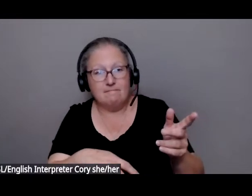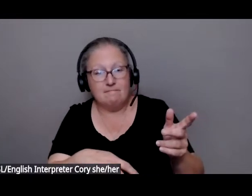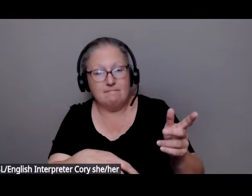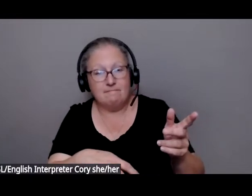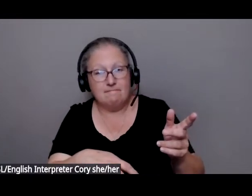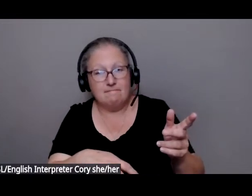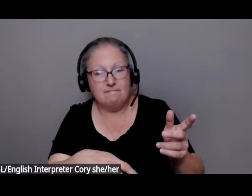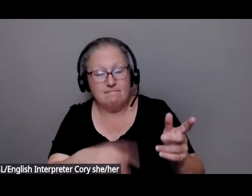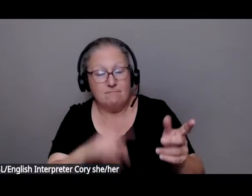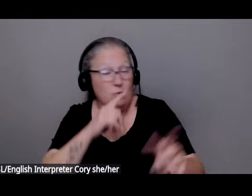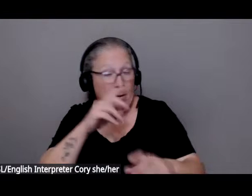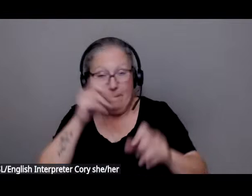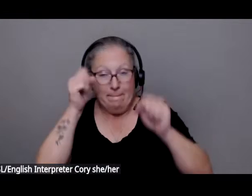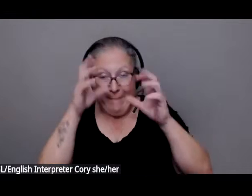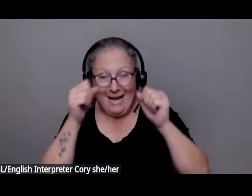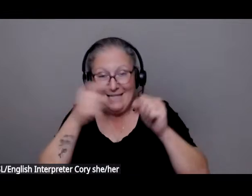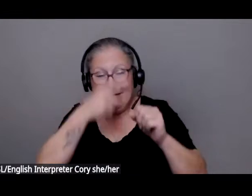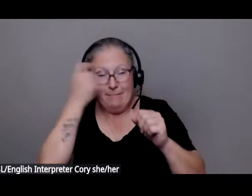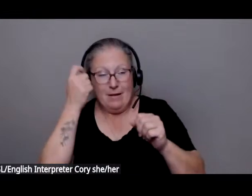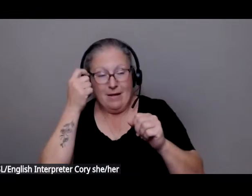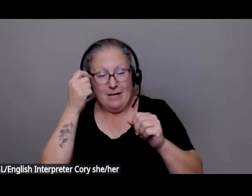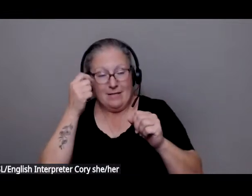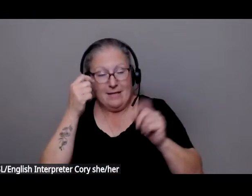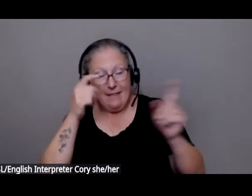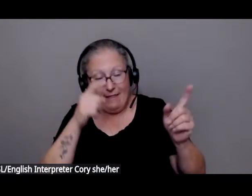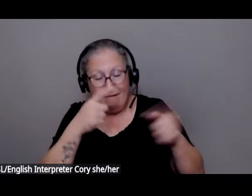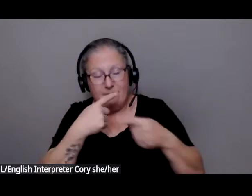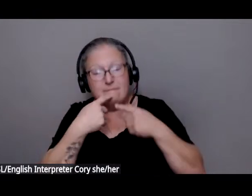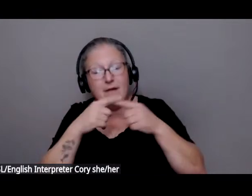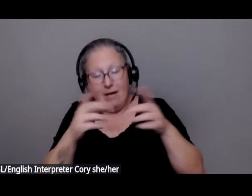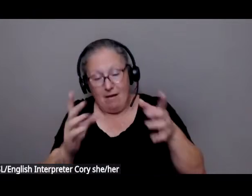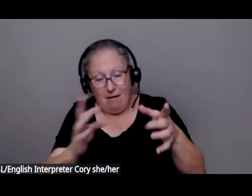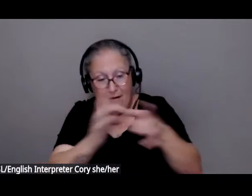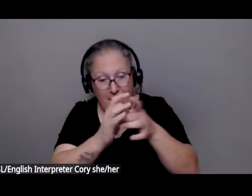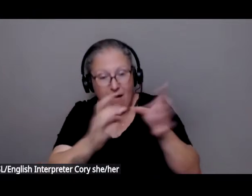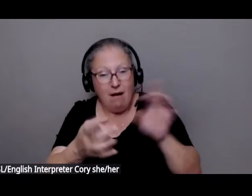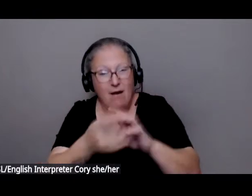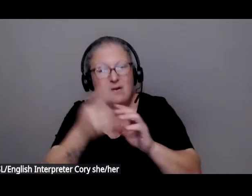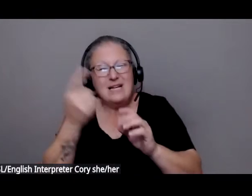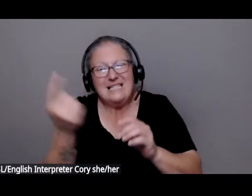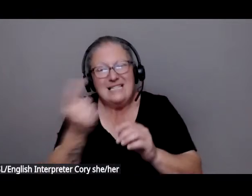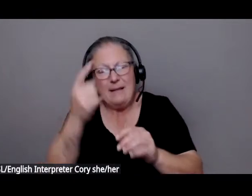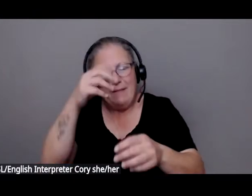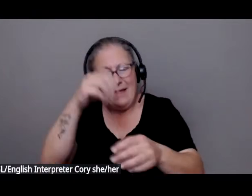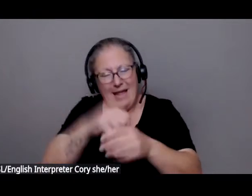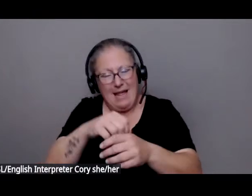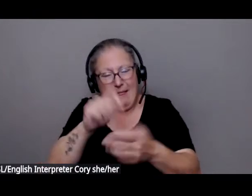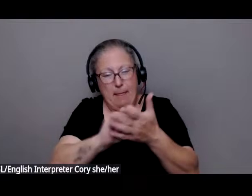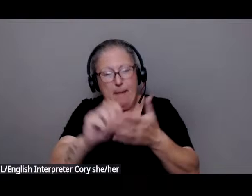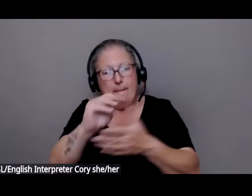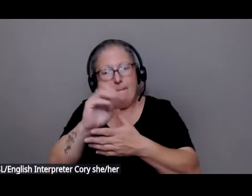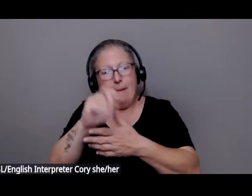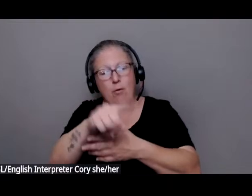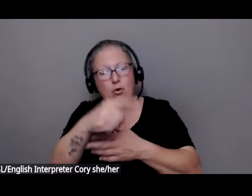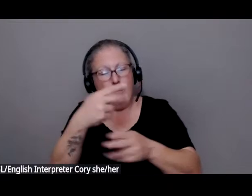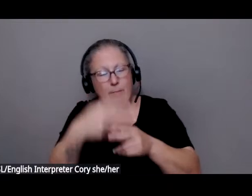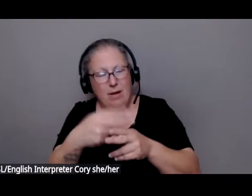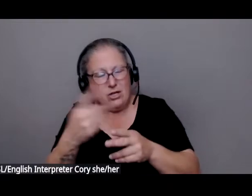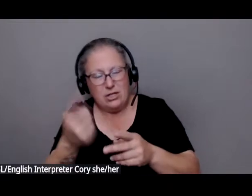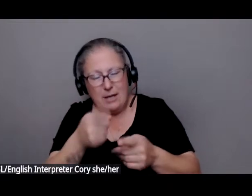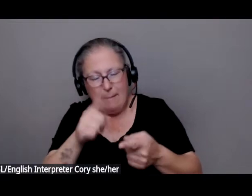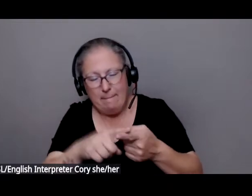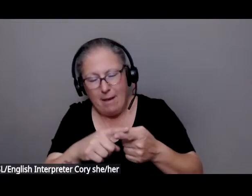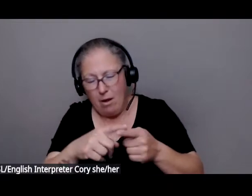it's amazing because they connect why. So there was something in the memo where you said something